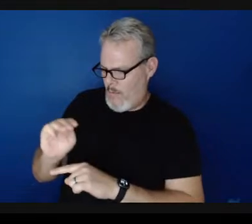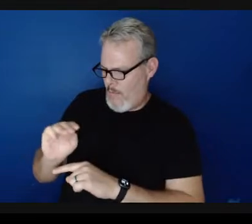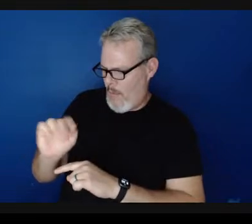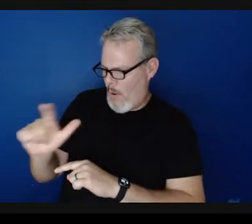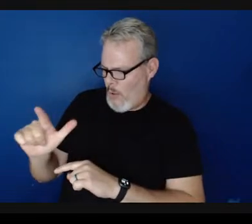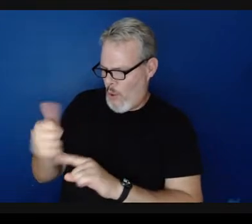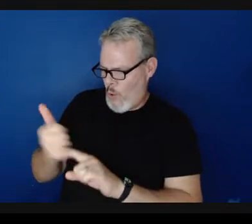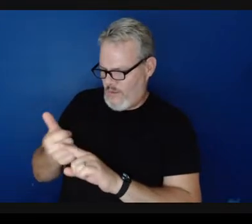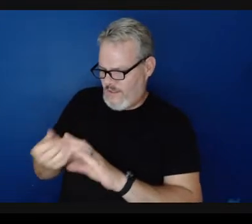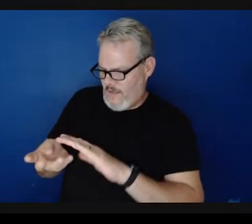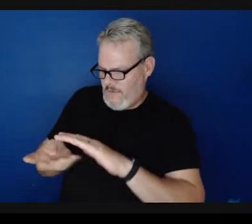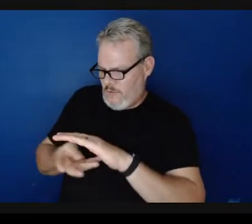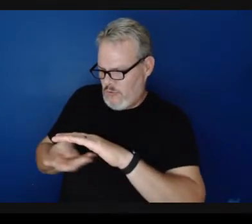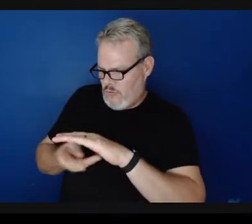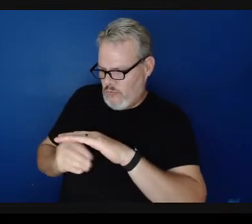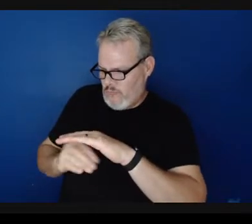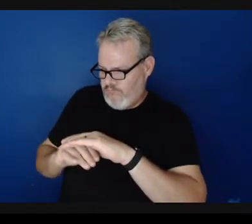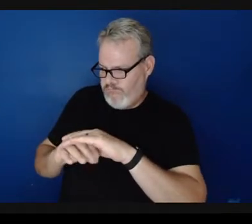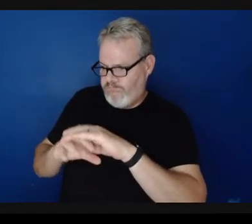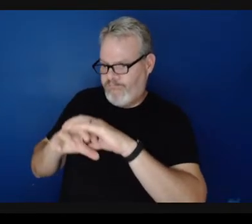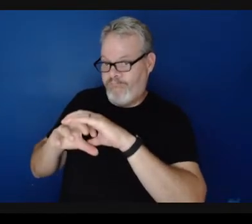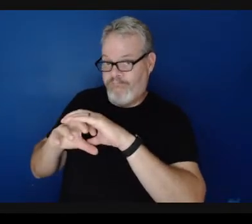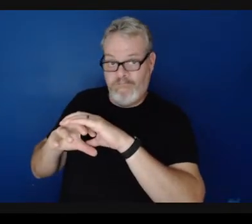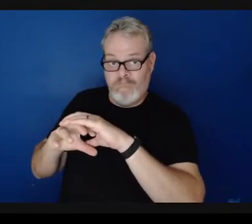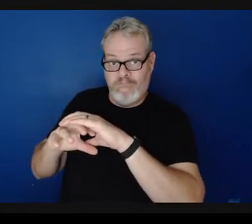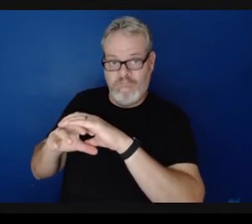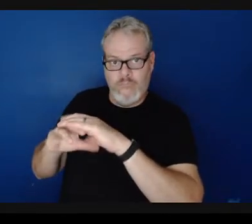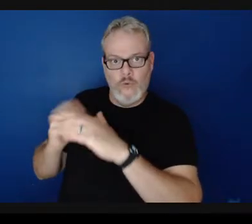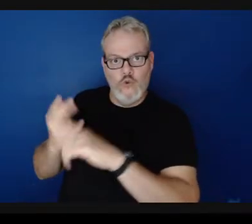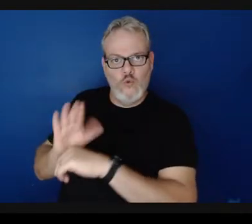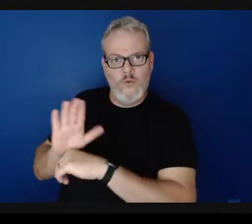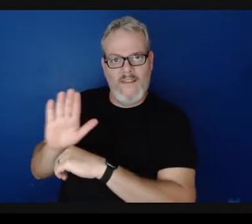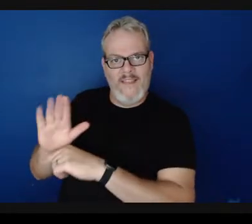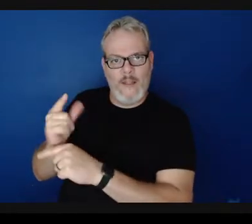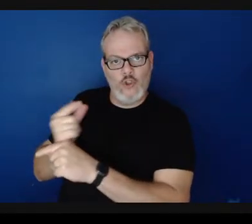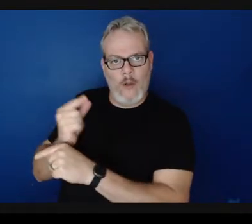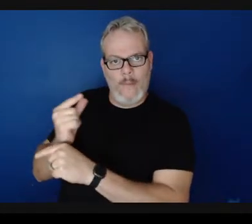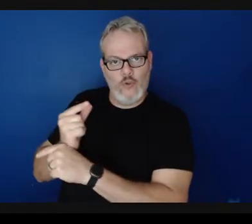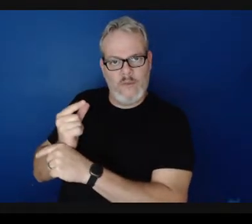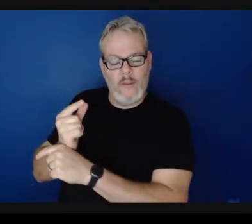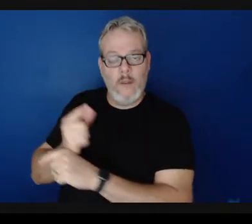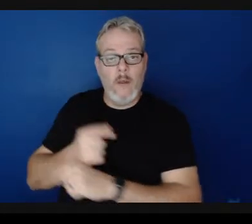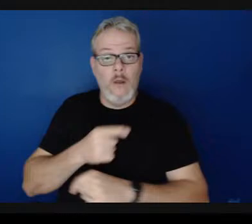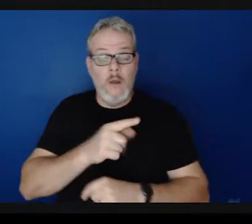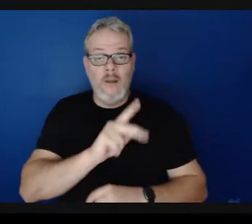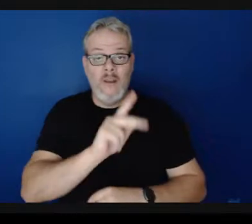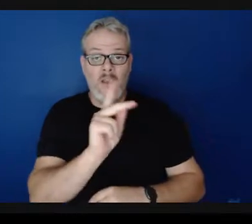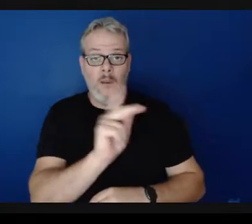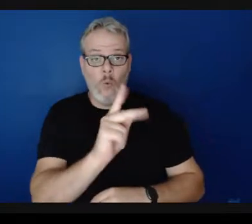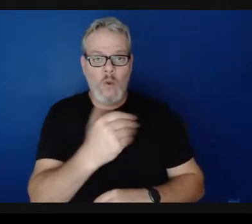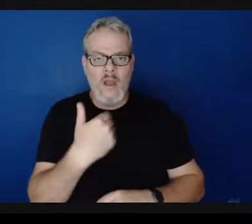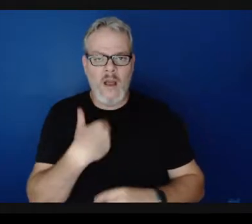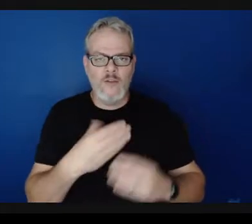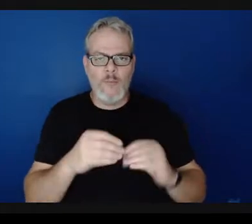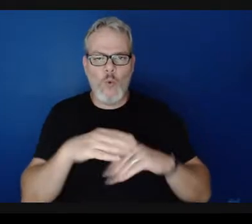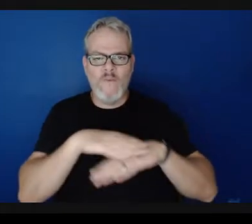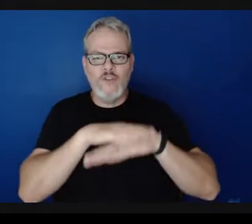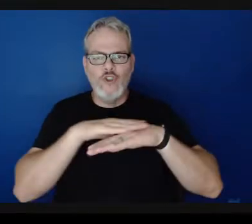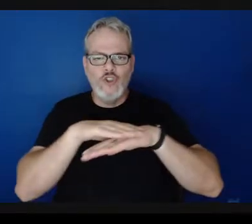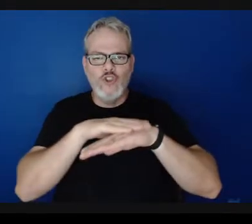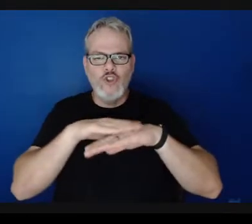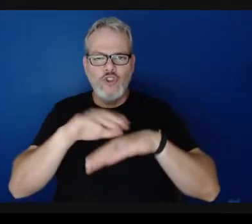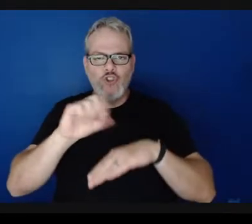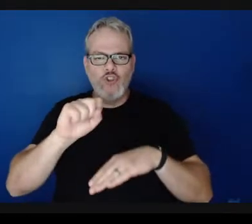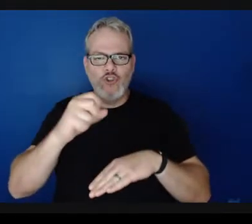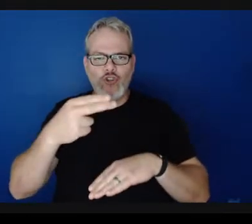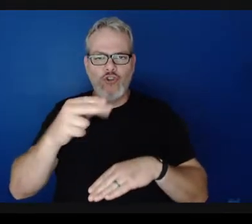geometry. Kilauea is different. Kilauea has a shallower reservoir that's more like what they call more like a sphere, like more like